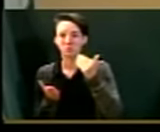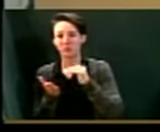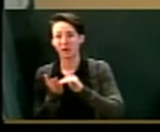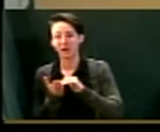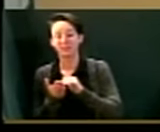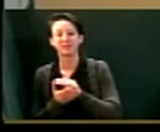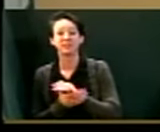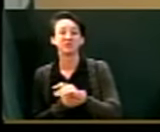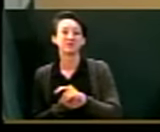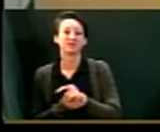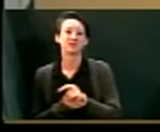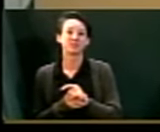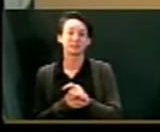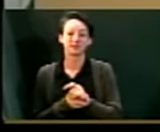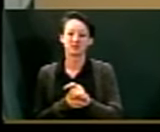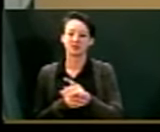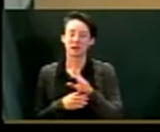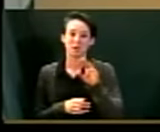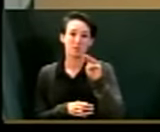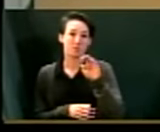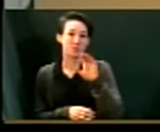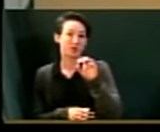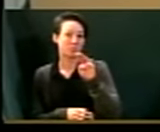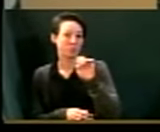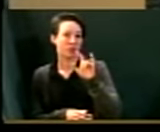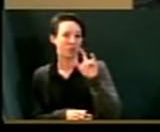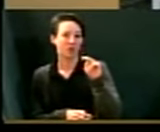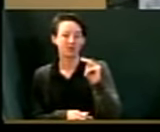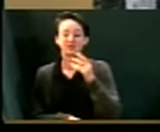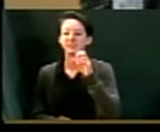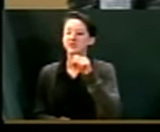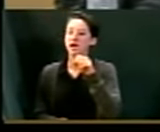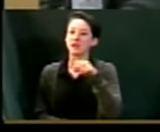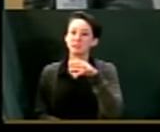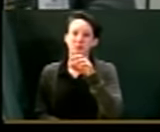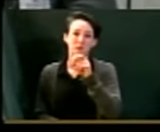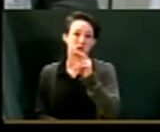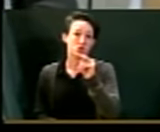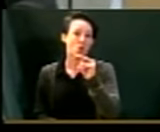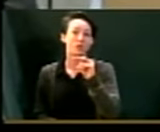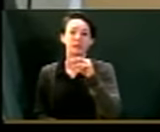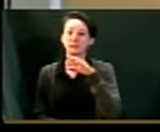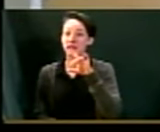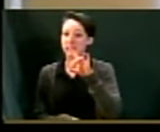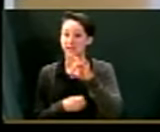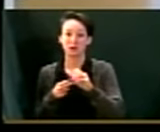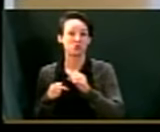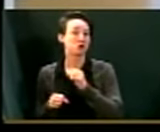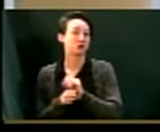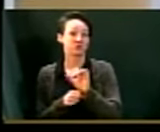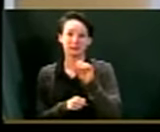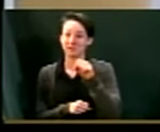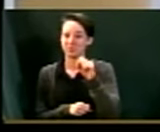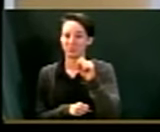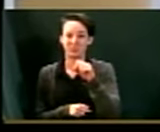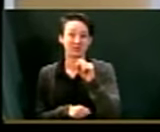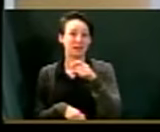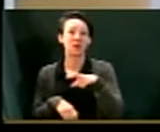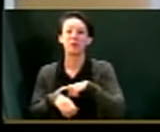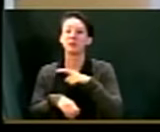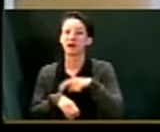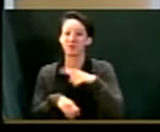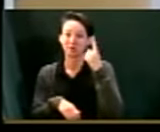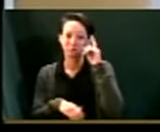friends. Mr. McMillan. Yes, Ms. Horn, 8 years is quite a while for some of